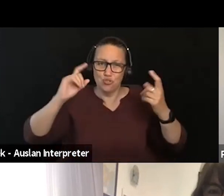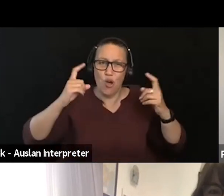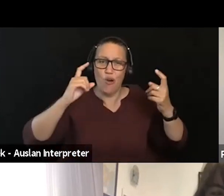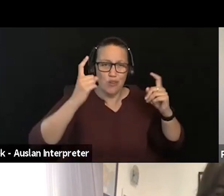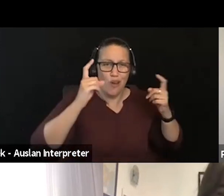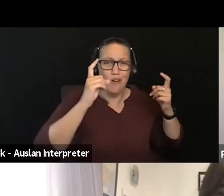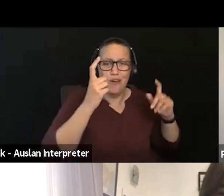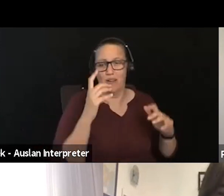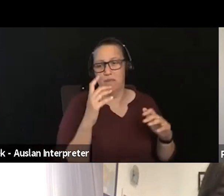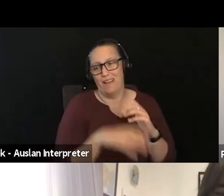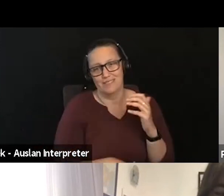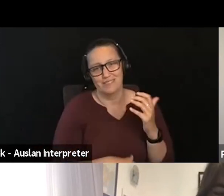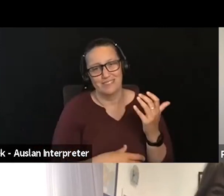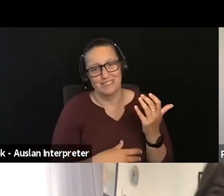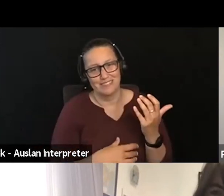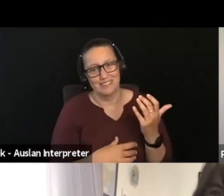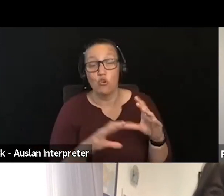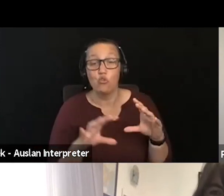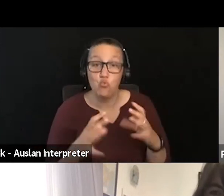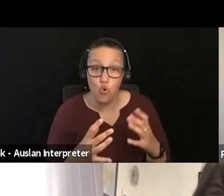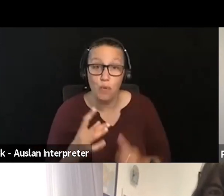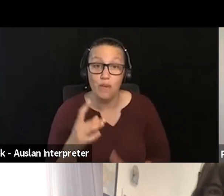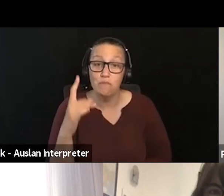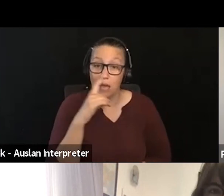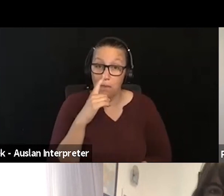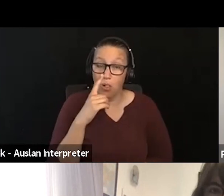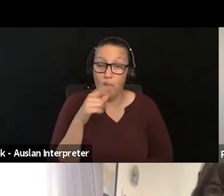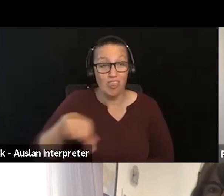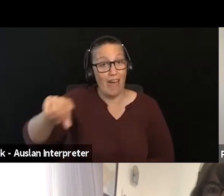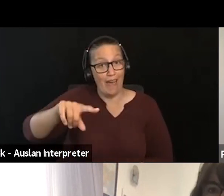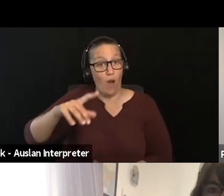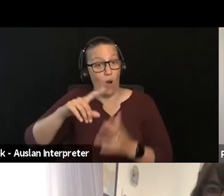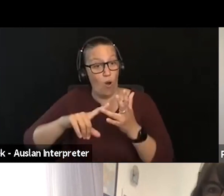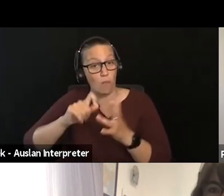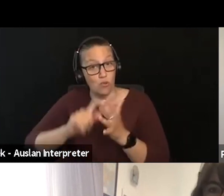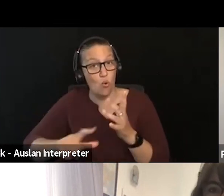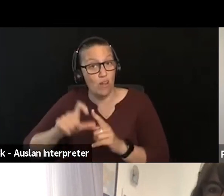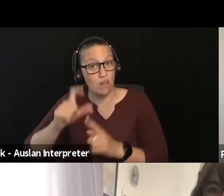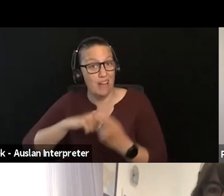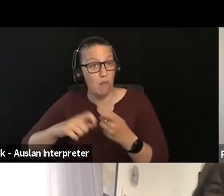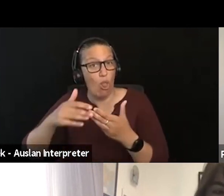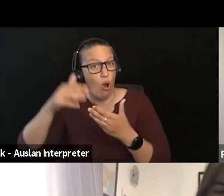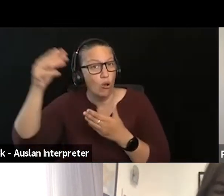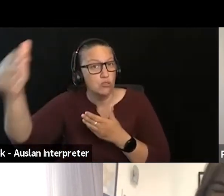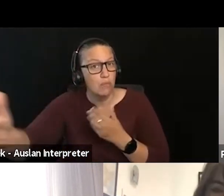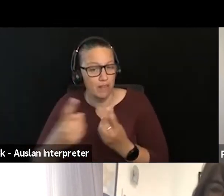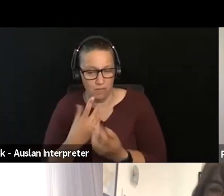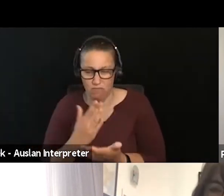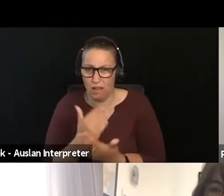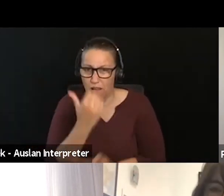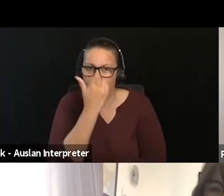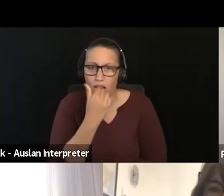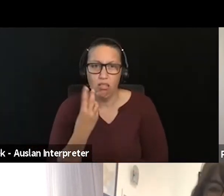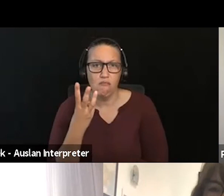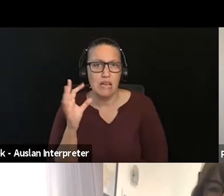guess, the group of people for whom opioids become something that is a long-term thing, but it's obviously the case that